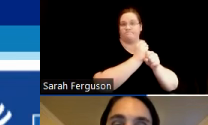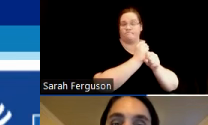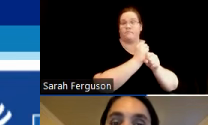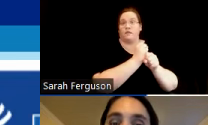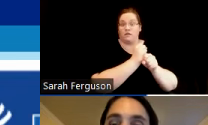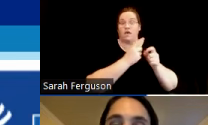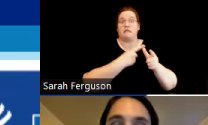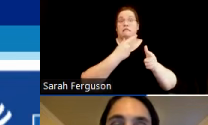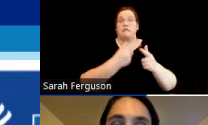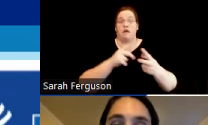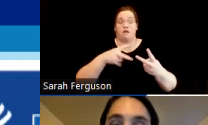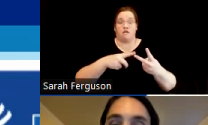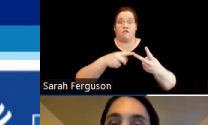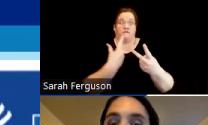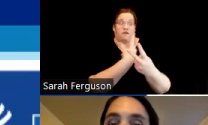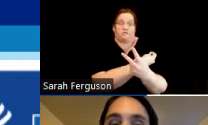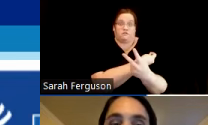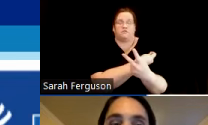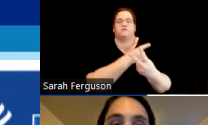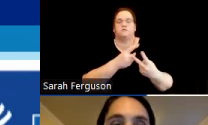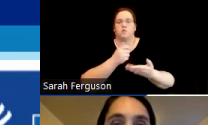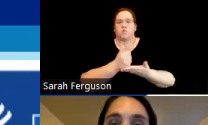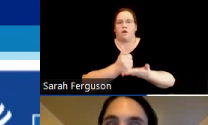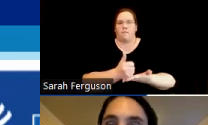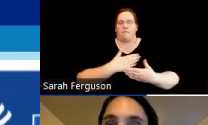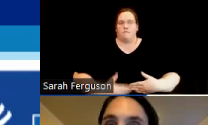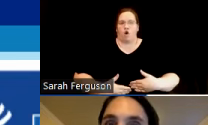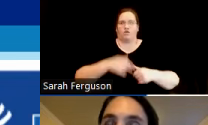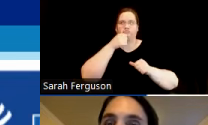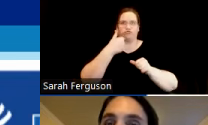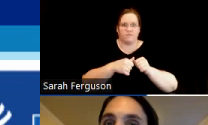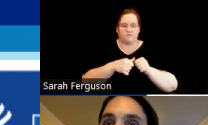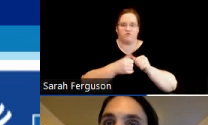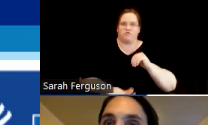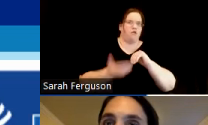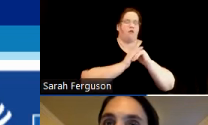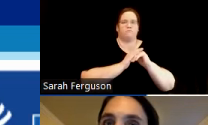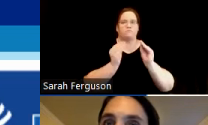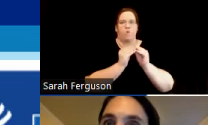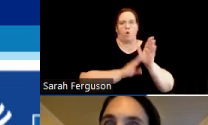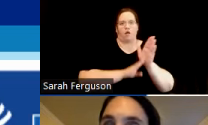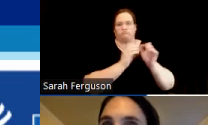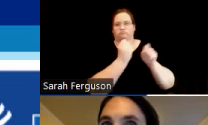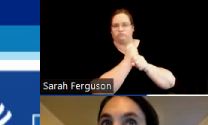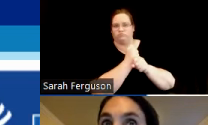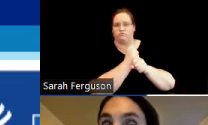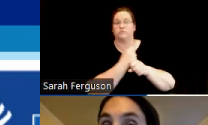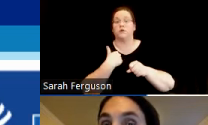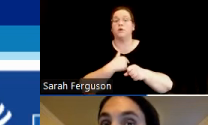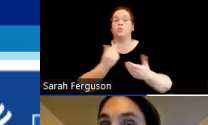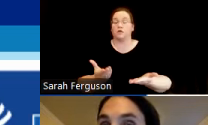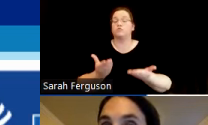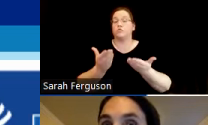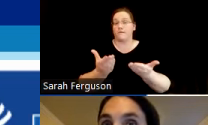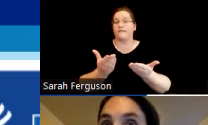We are recommending that kids get vaccination